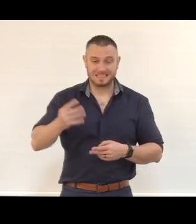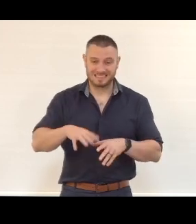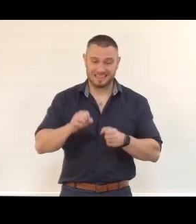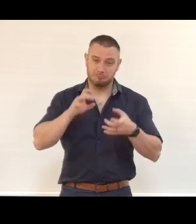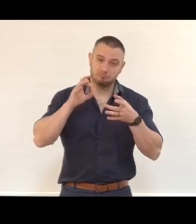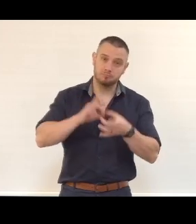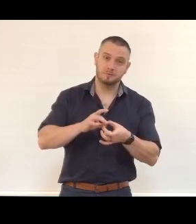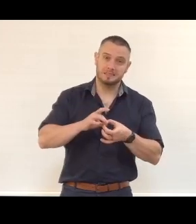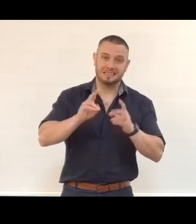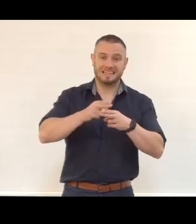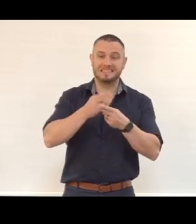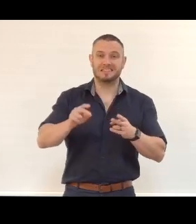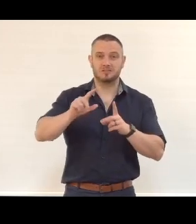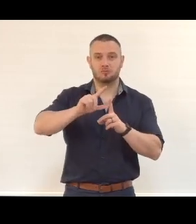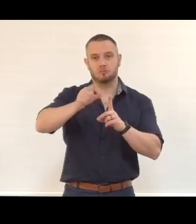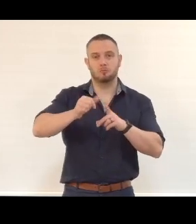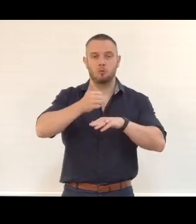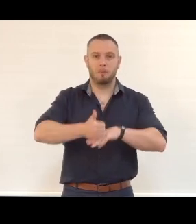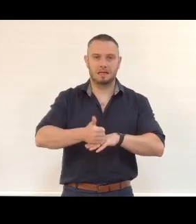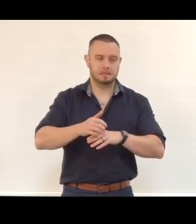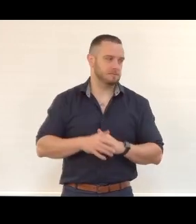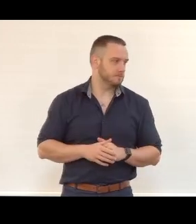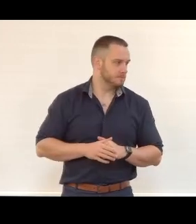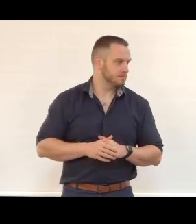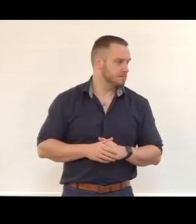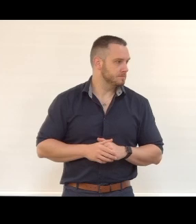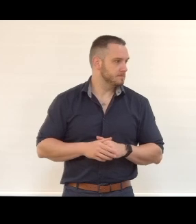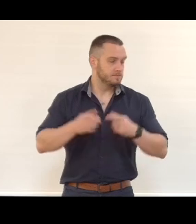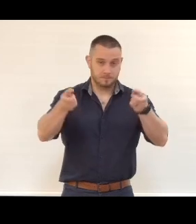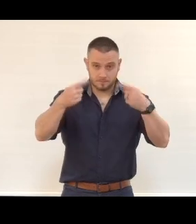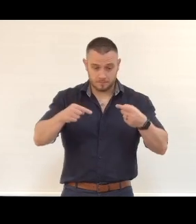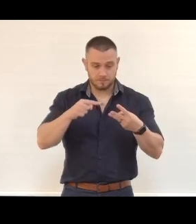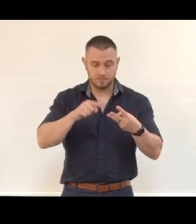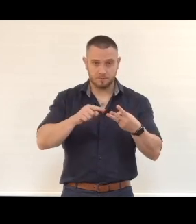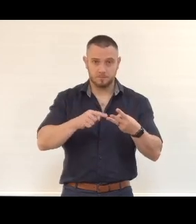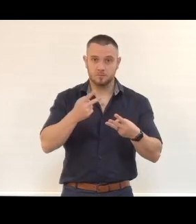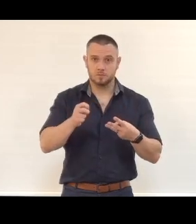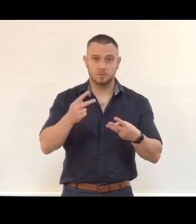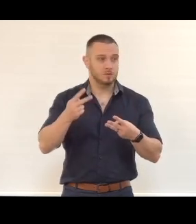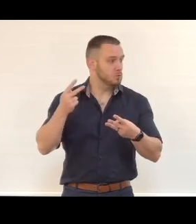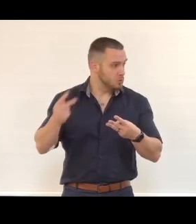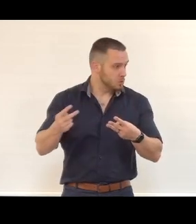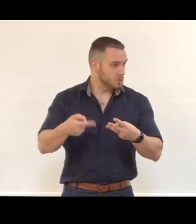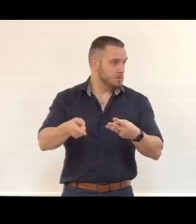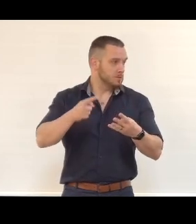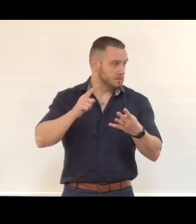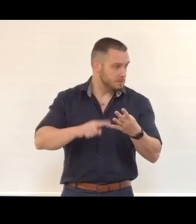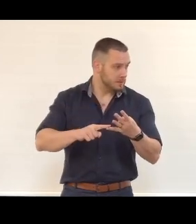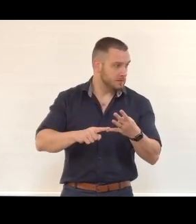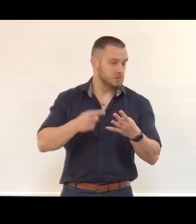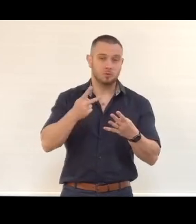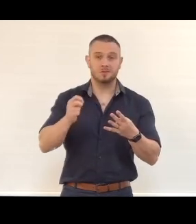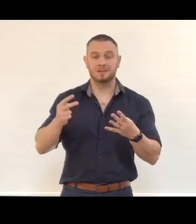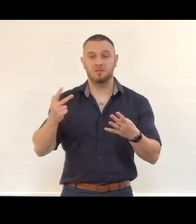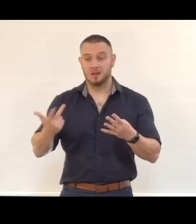Alliance, and then the focus shifted a bit more towards moon missions. And then in 2022 there was an eruption of the Mauna Loa volcano, so